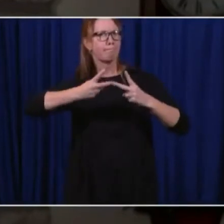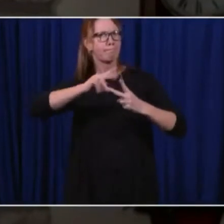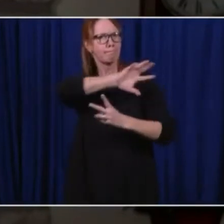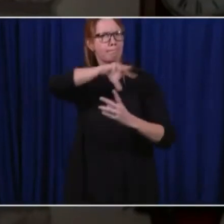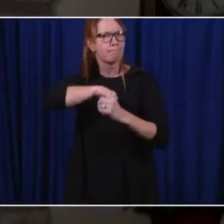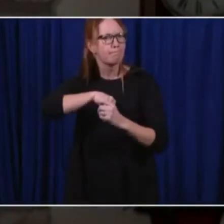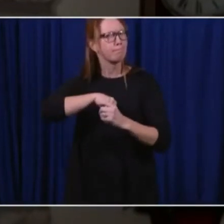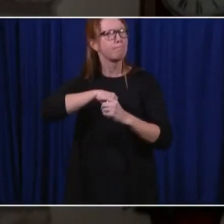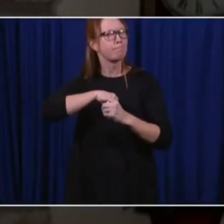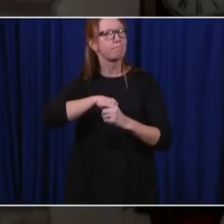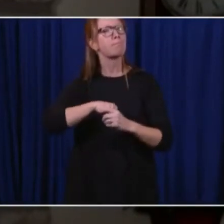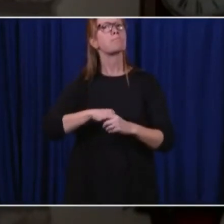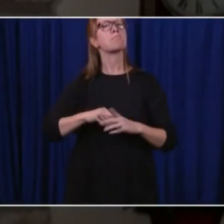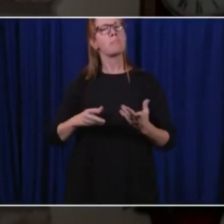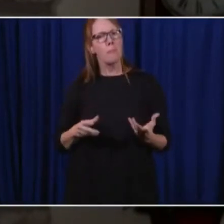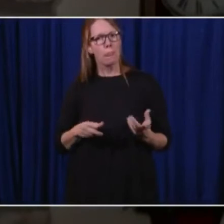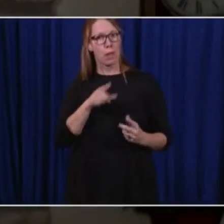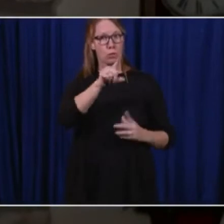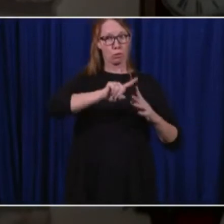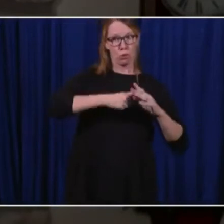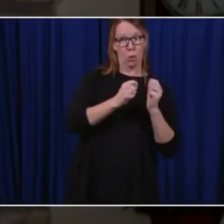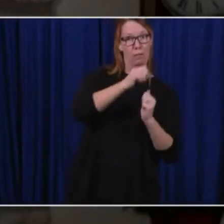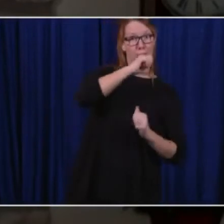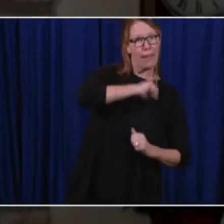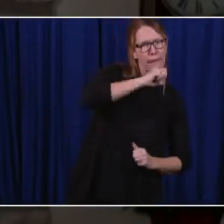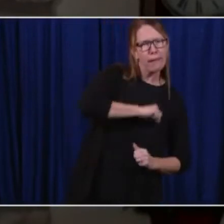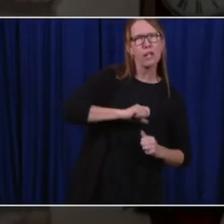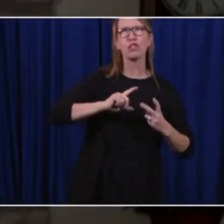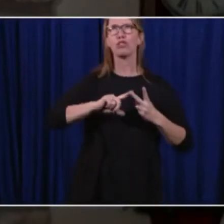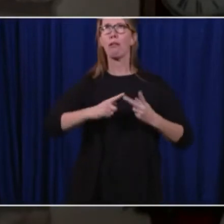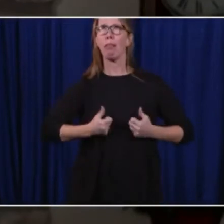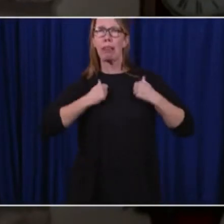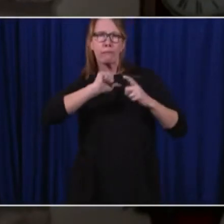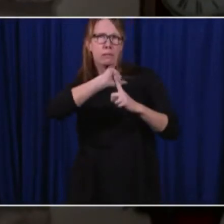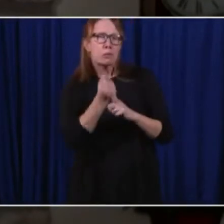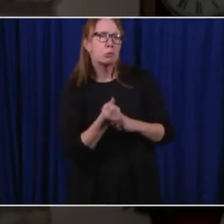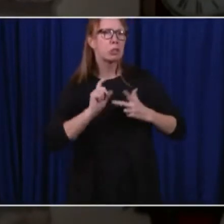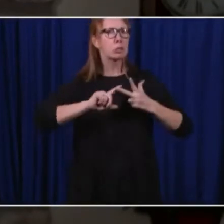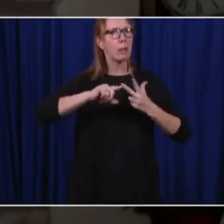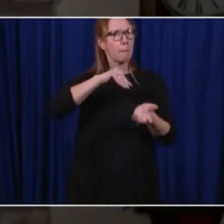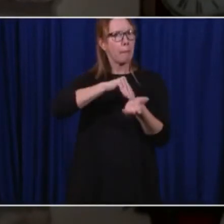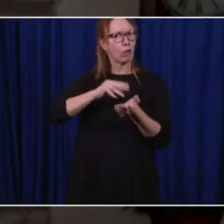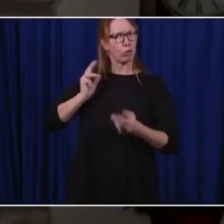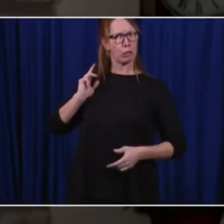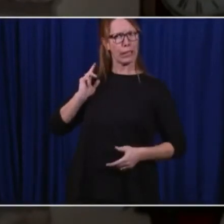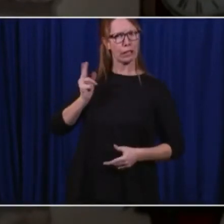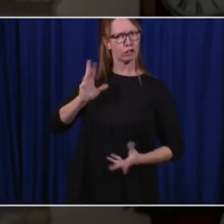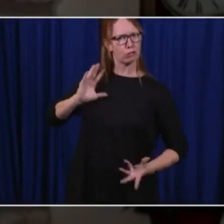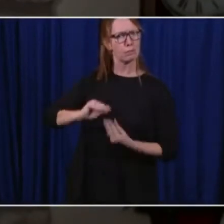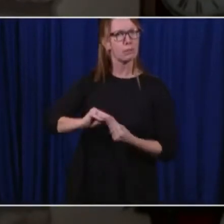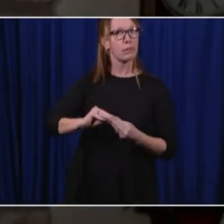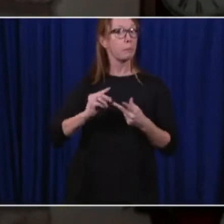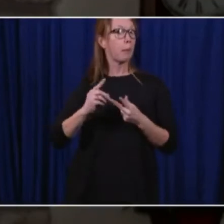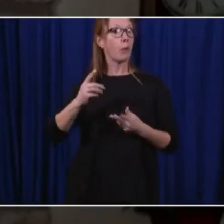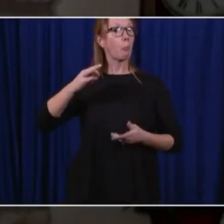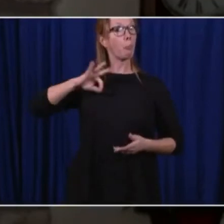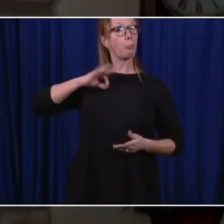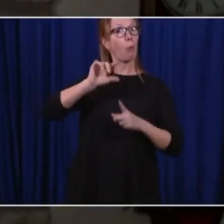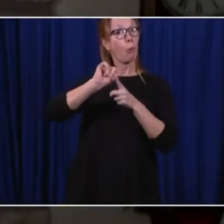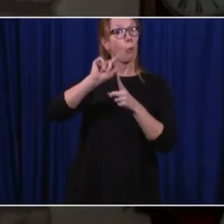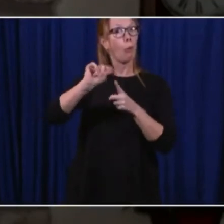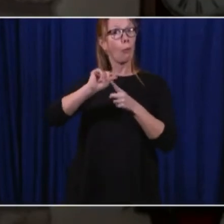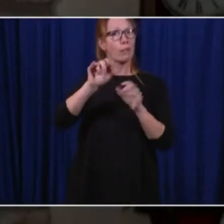2. Do you start with age, living situation, medical history? Is there a point system? And then secondly,